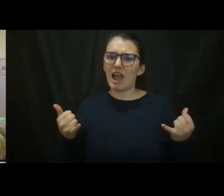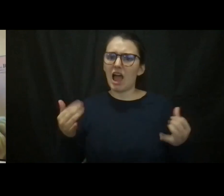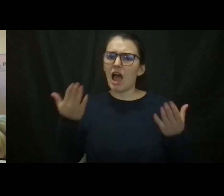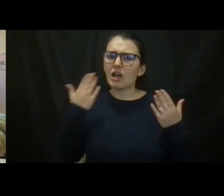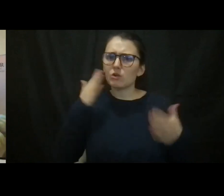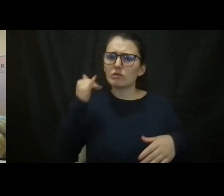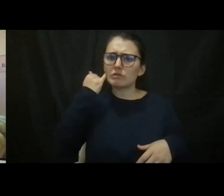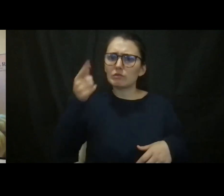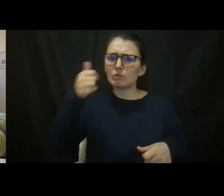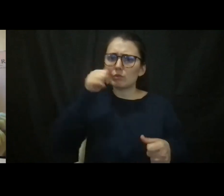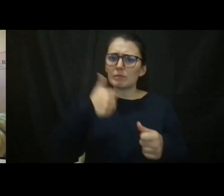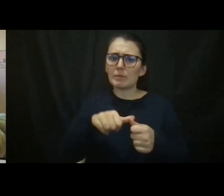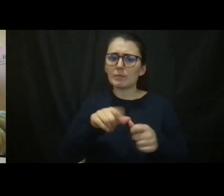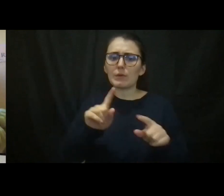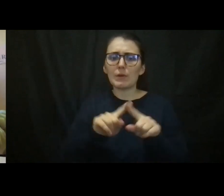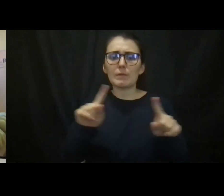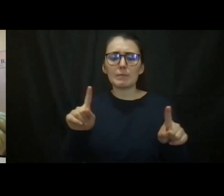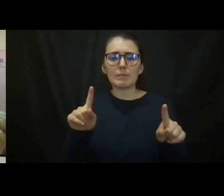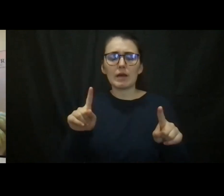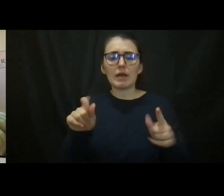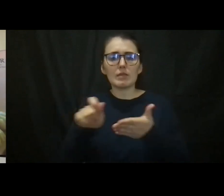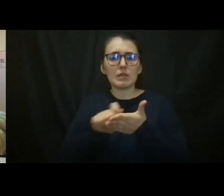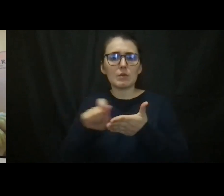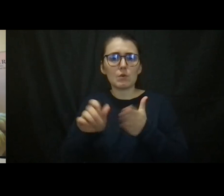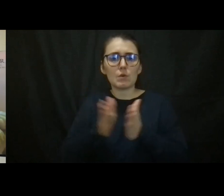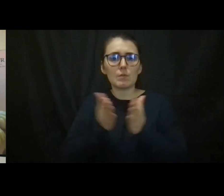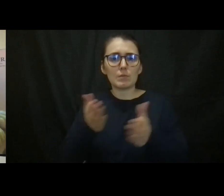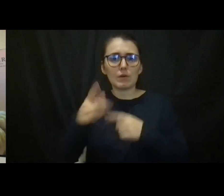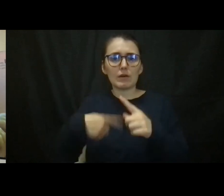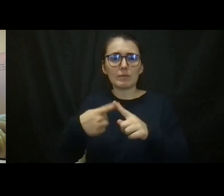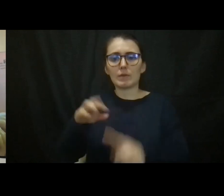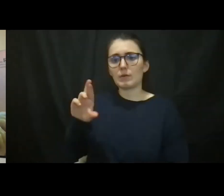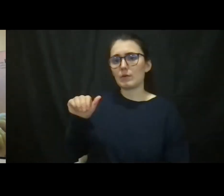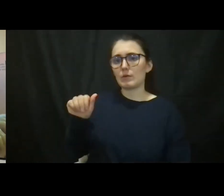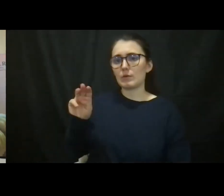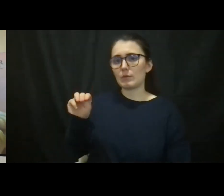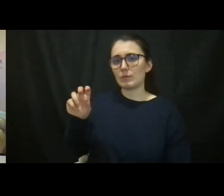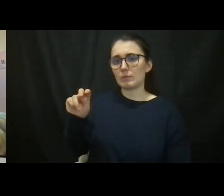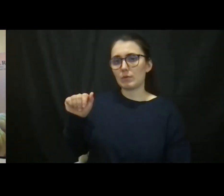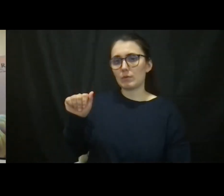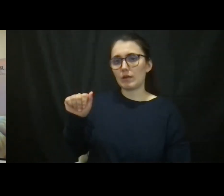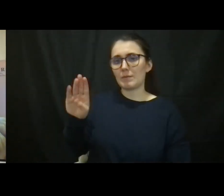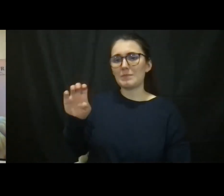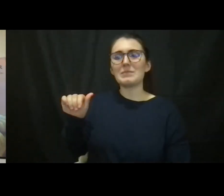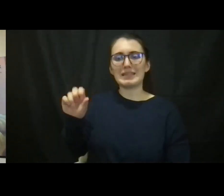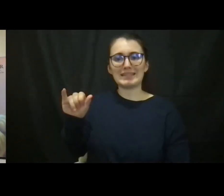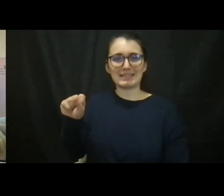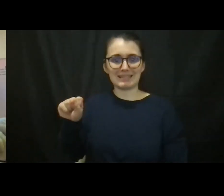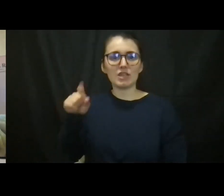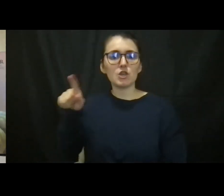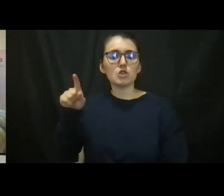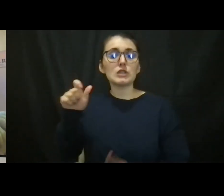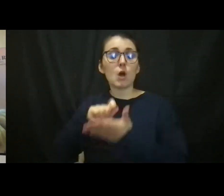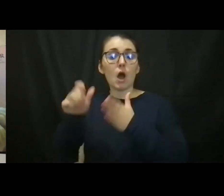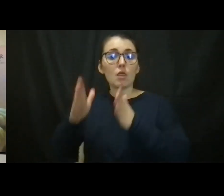Beverly Cleary, who wrote all the books about Ramona and Beezus, she's an Oregon author who actually grew up on